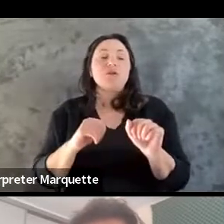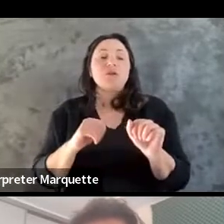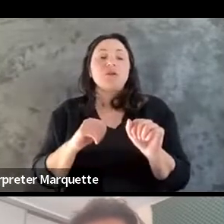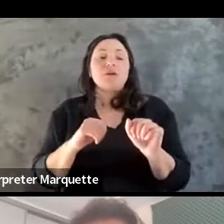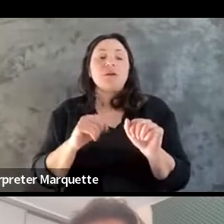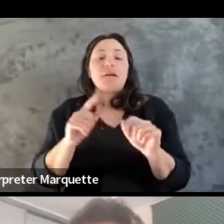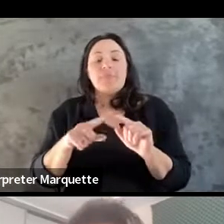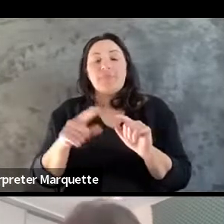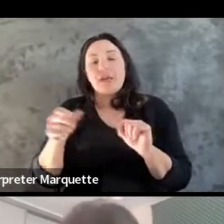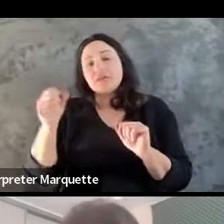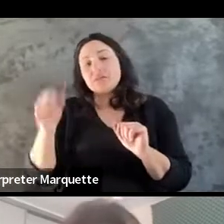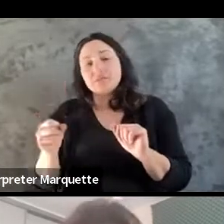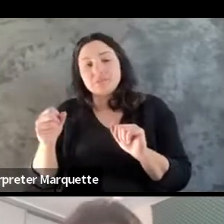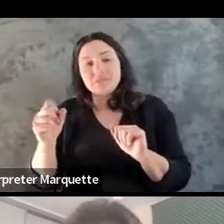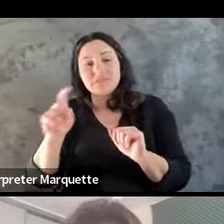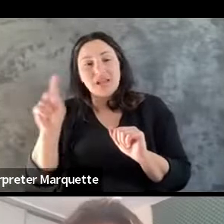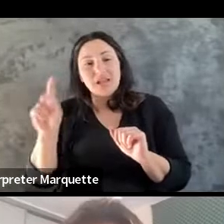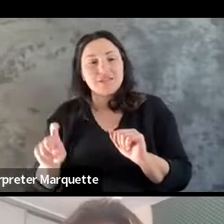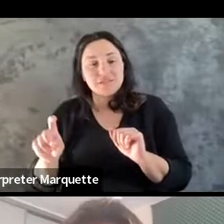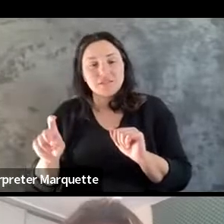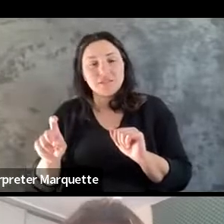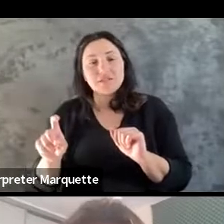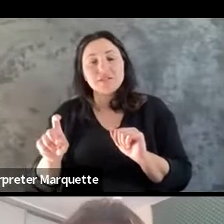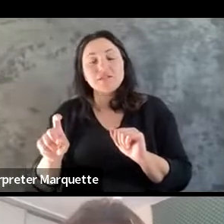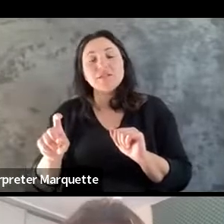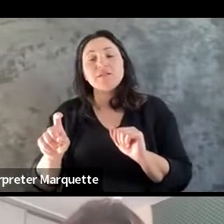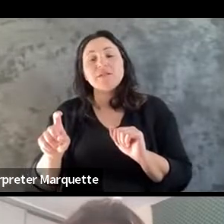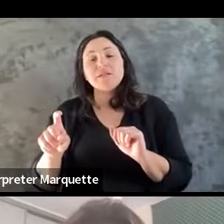the Southern Texas